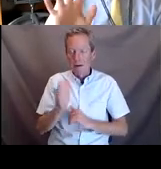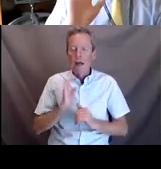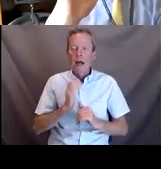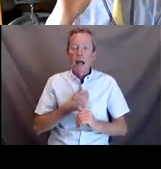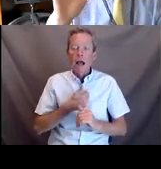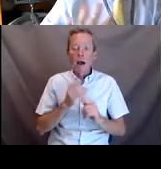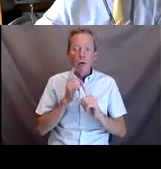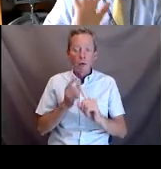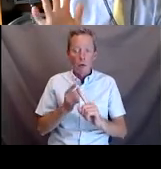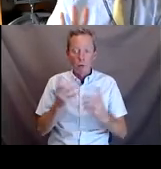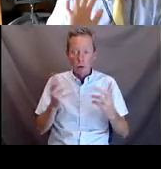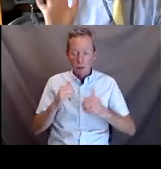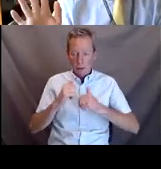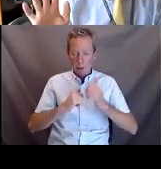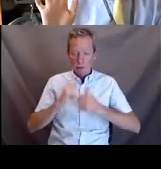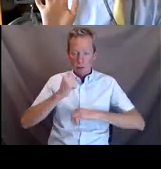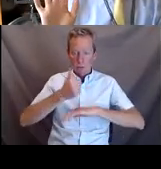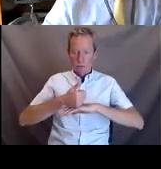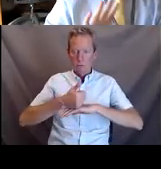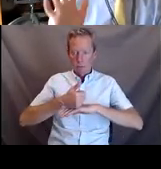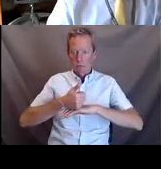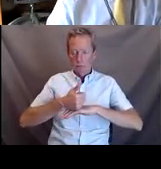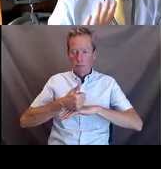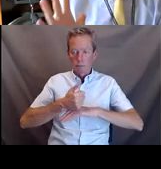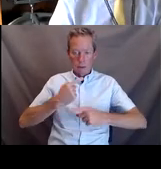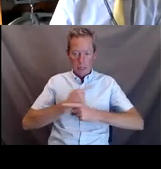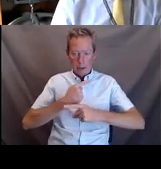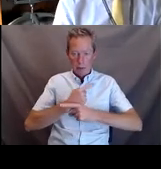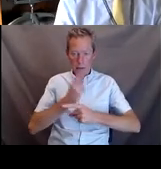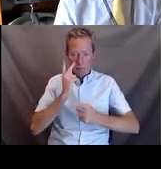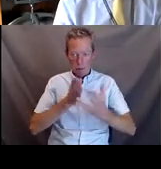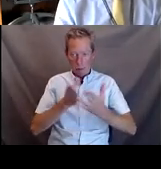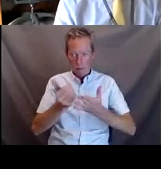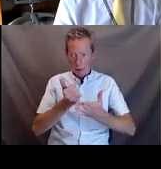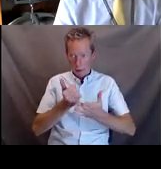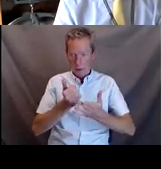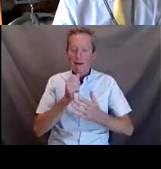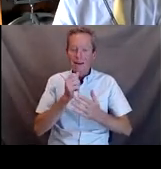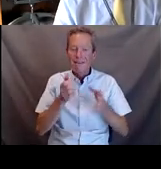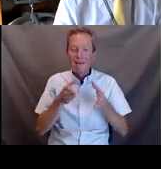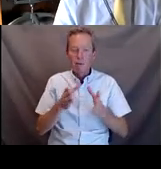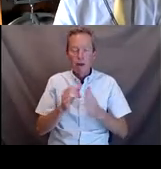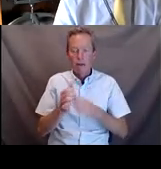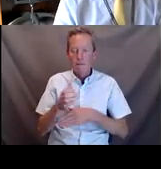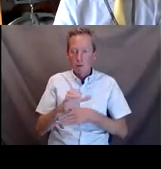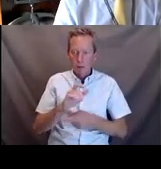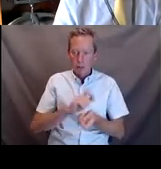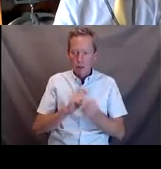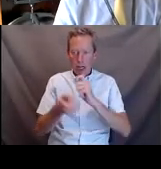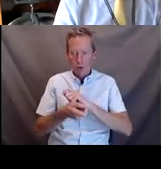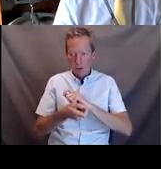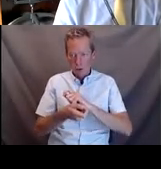to get the structure laid out in a way that's accurate and transparent, not in a way that forces reorganization.